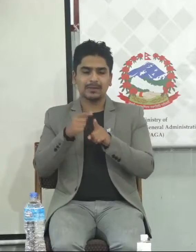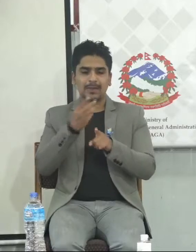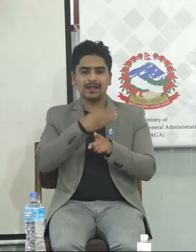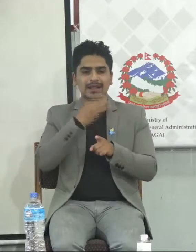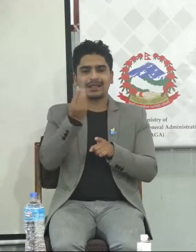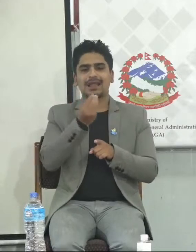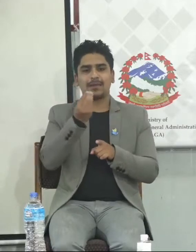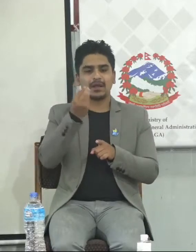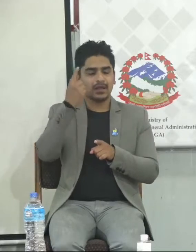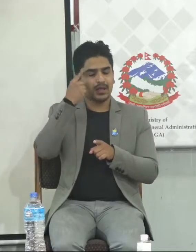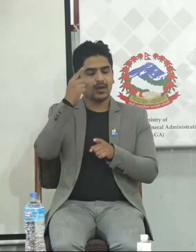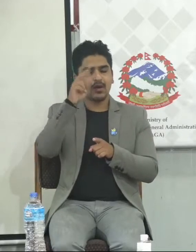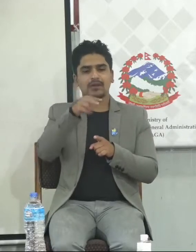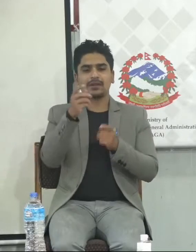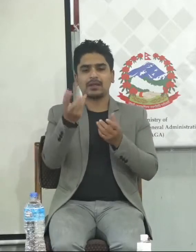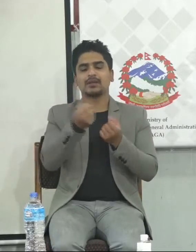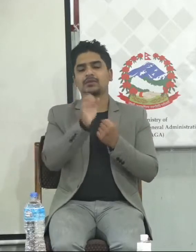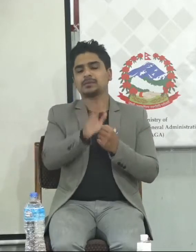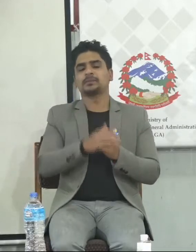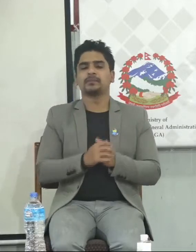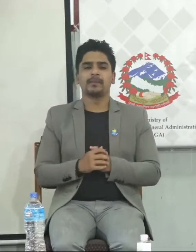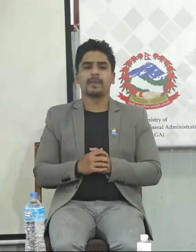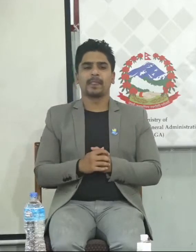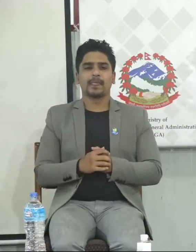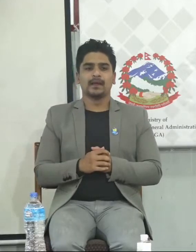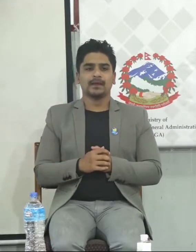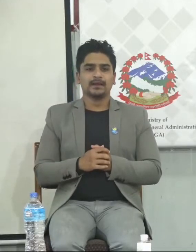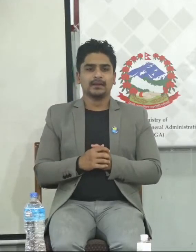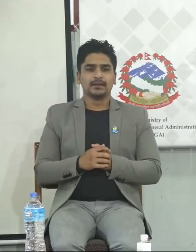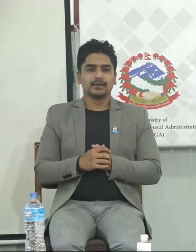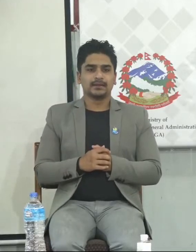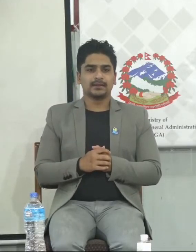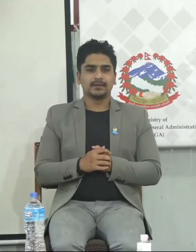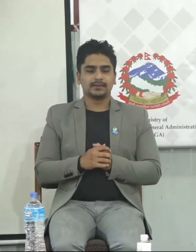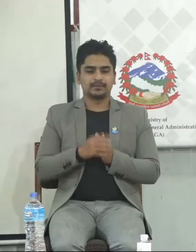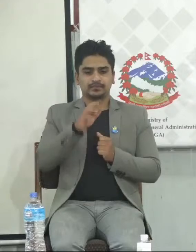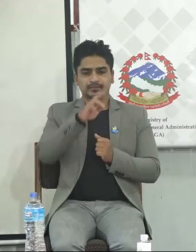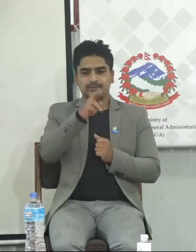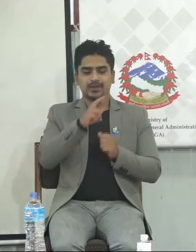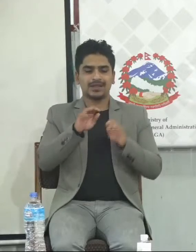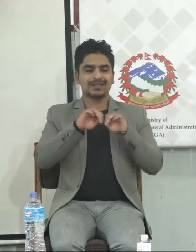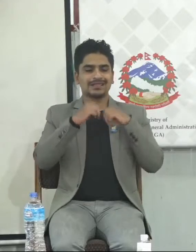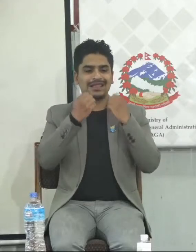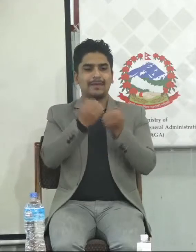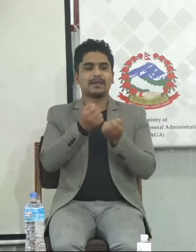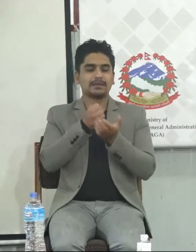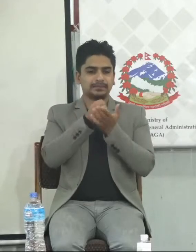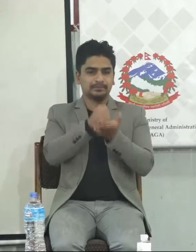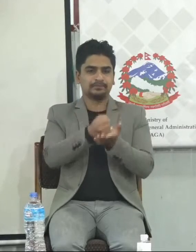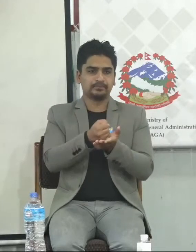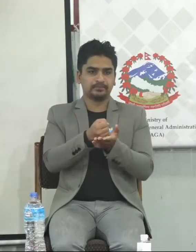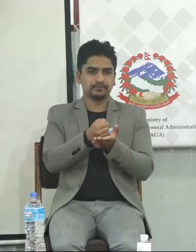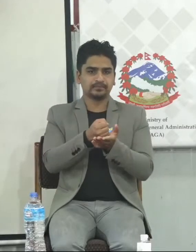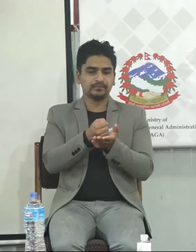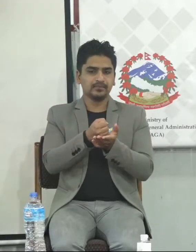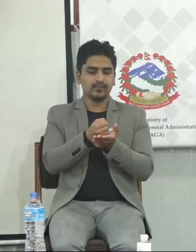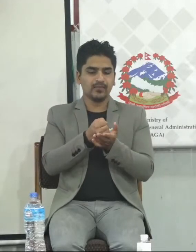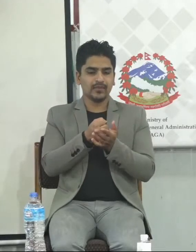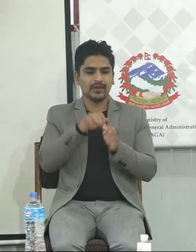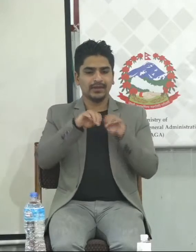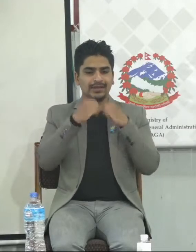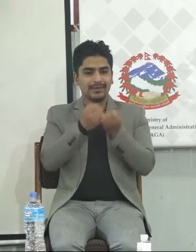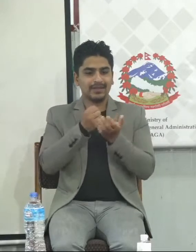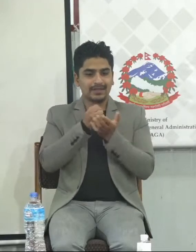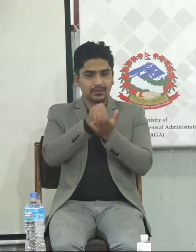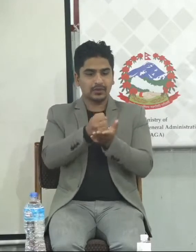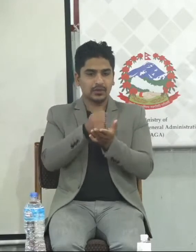And that is the direct support, and there is also need of social support. If they are separated from